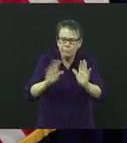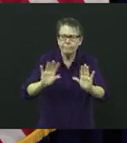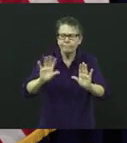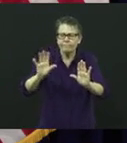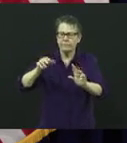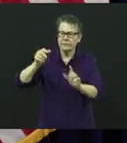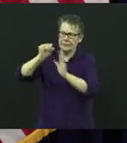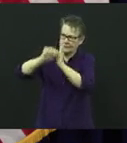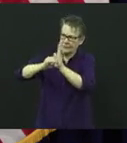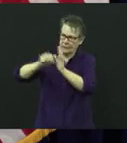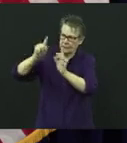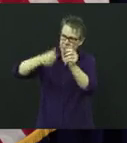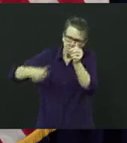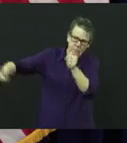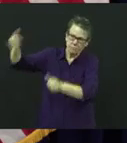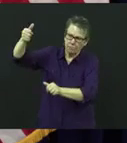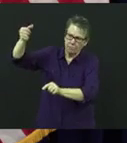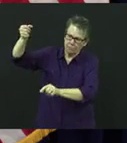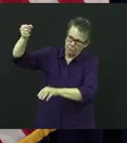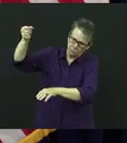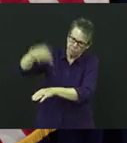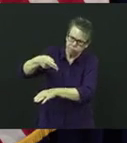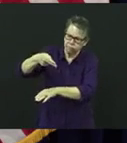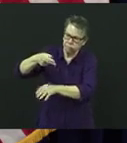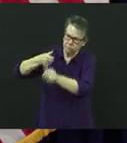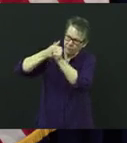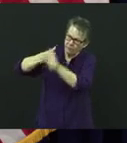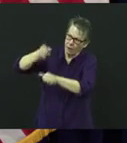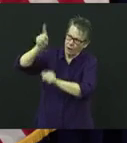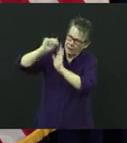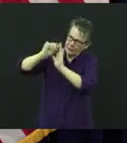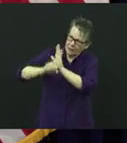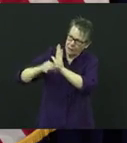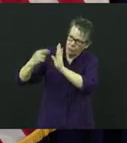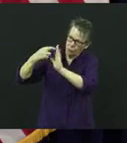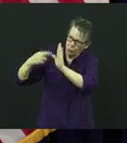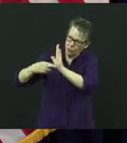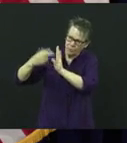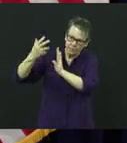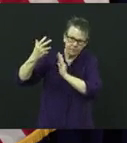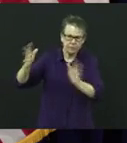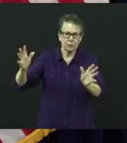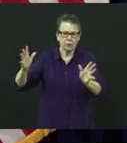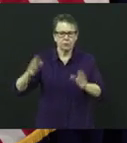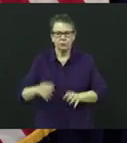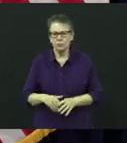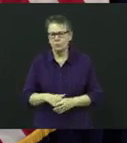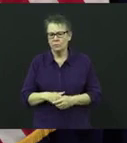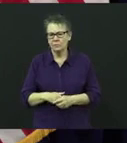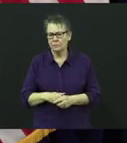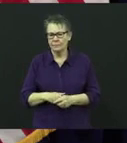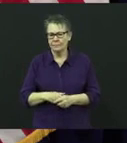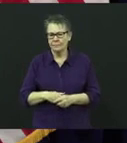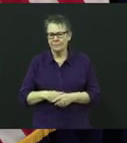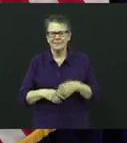anywhere I know in the country. And I think we ultimately are in a good place on